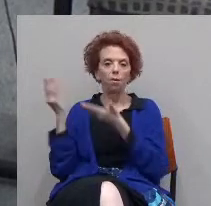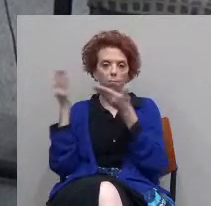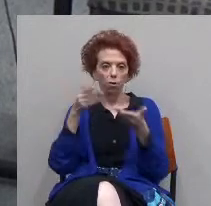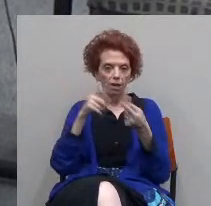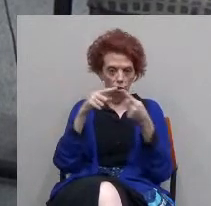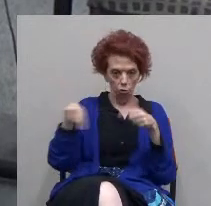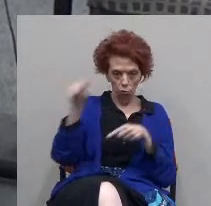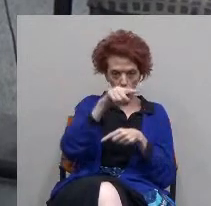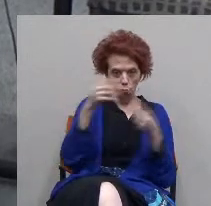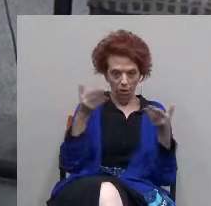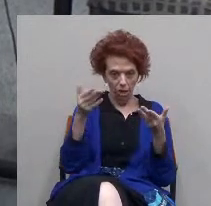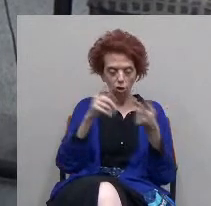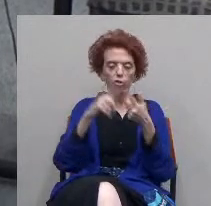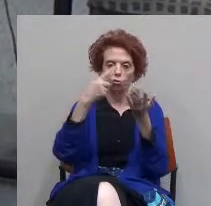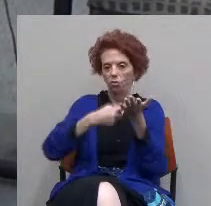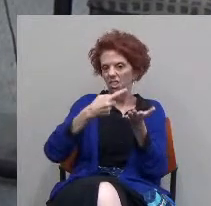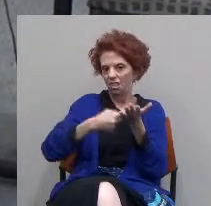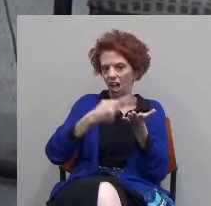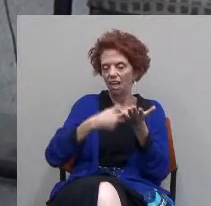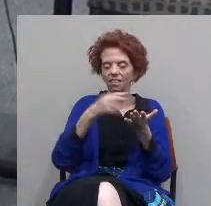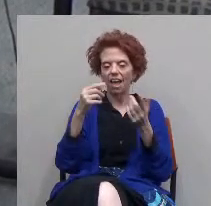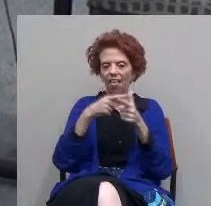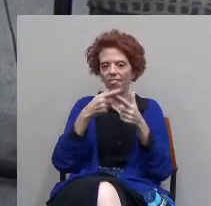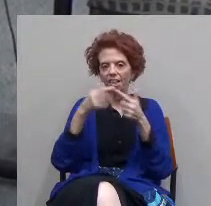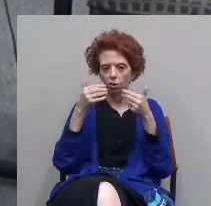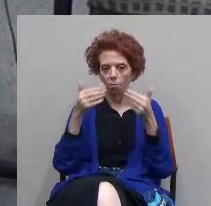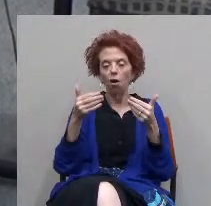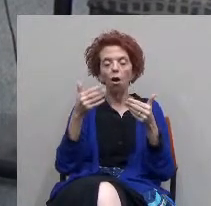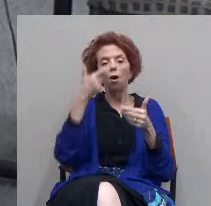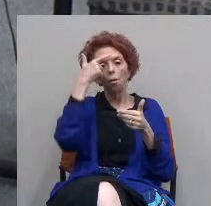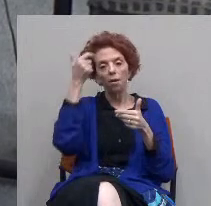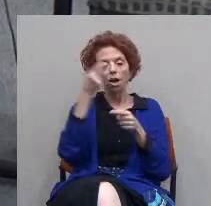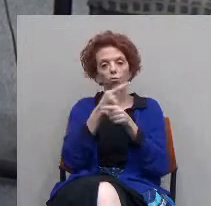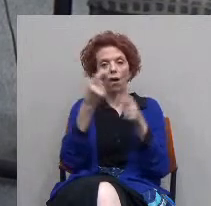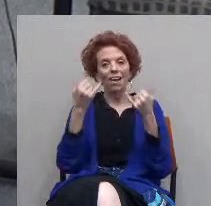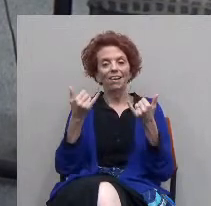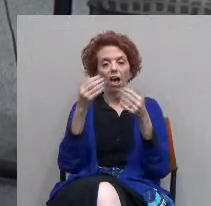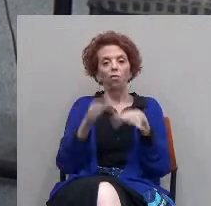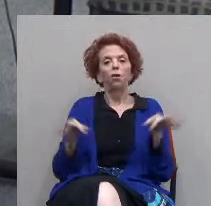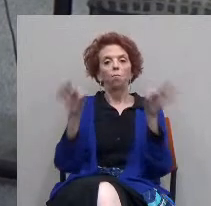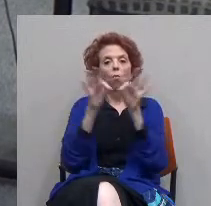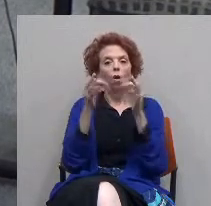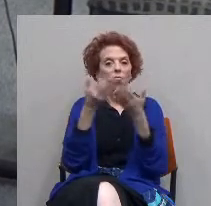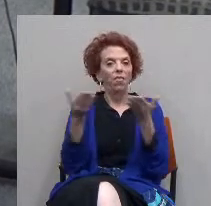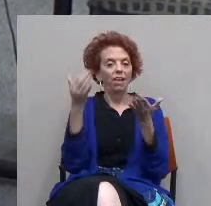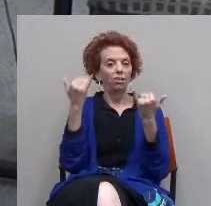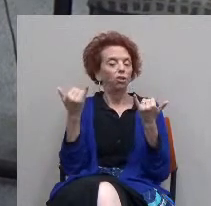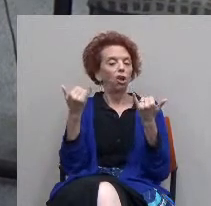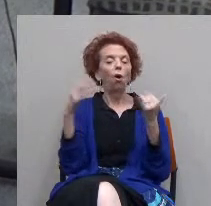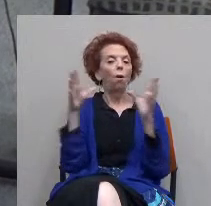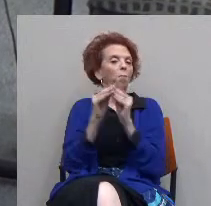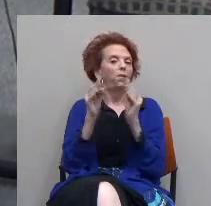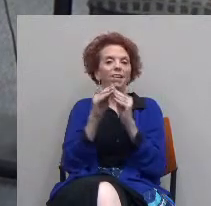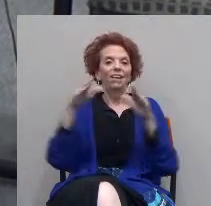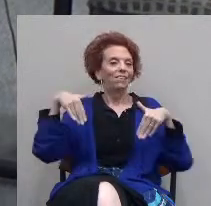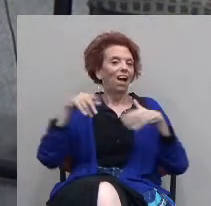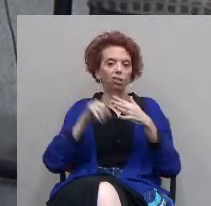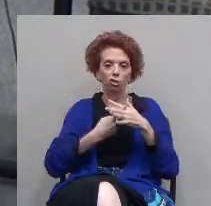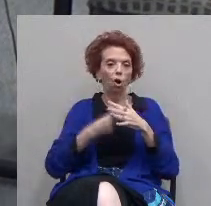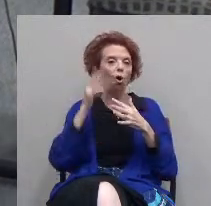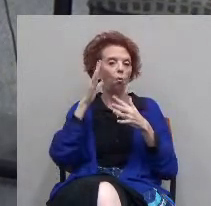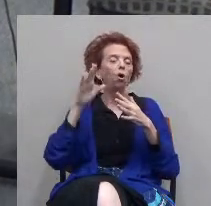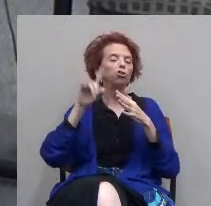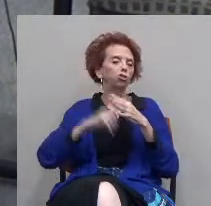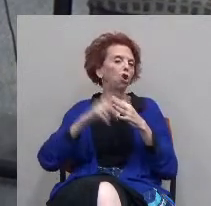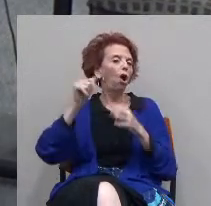you to discuss them and to move forward on them. Because right now, the important thing to know is that the session has not started. The session starts on